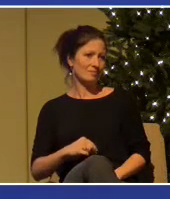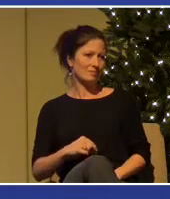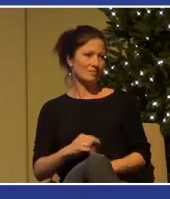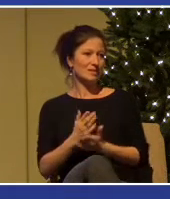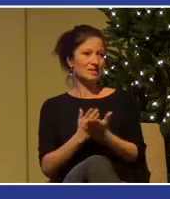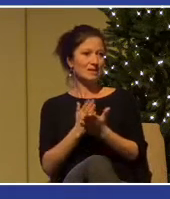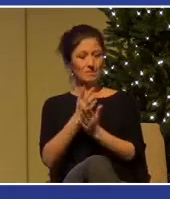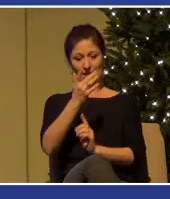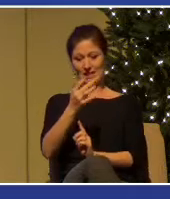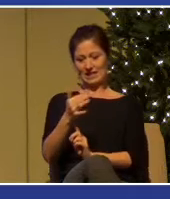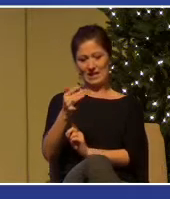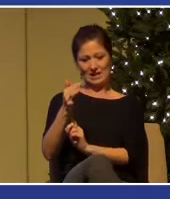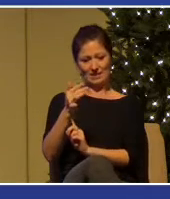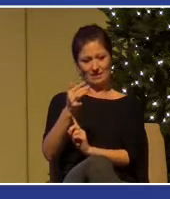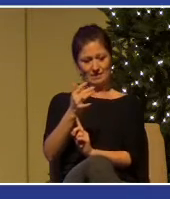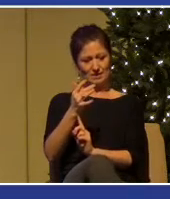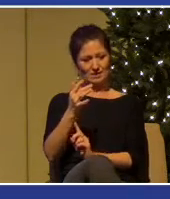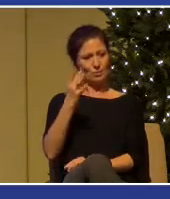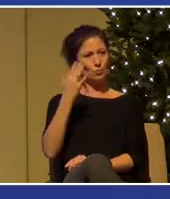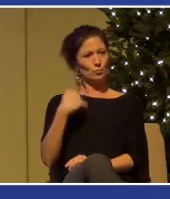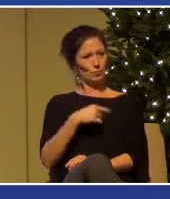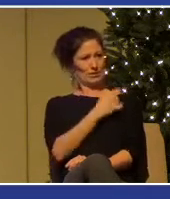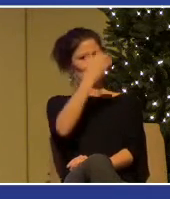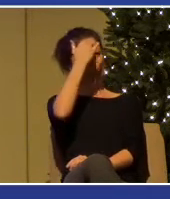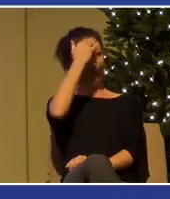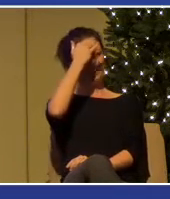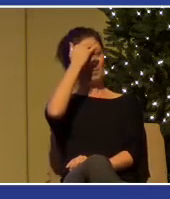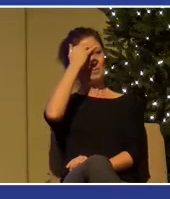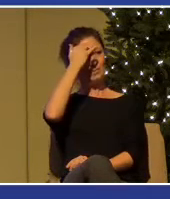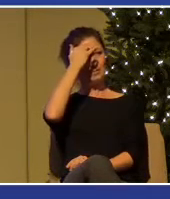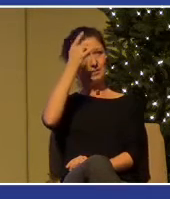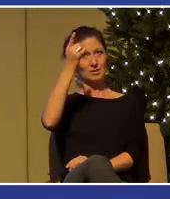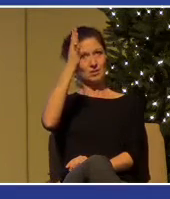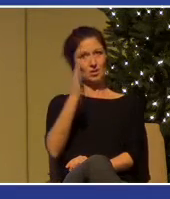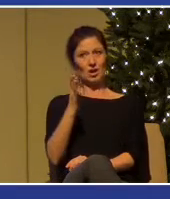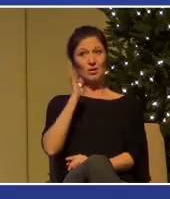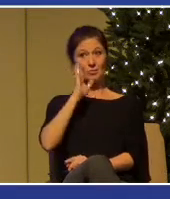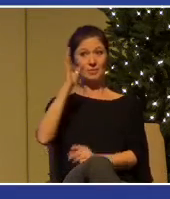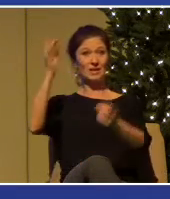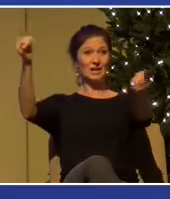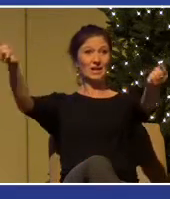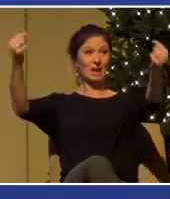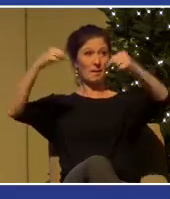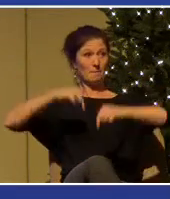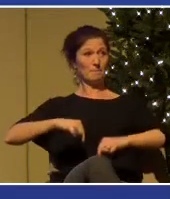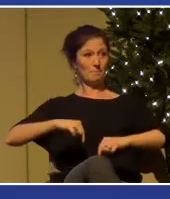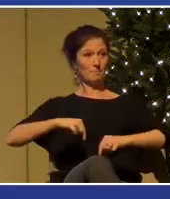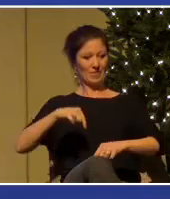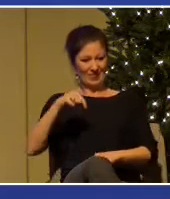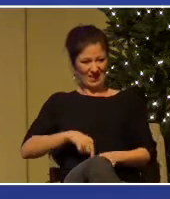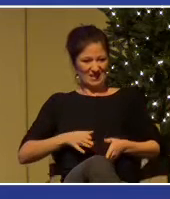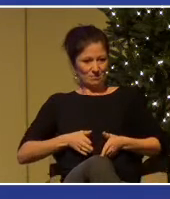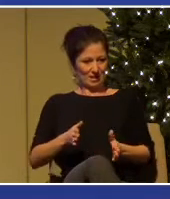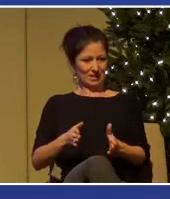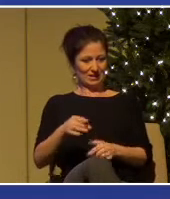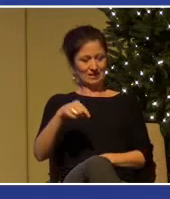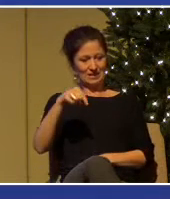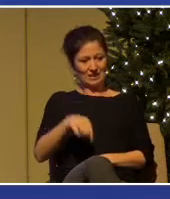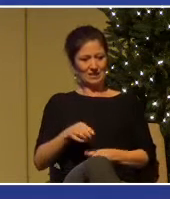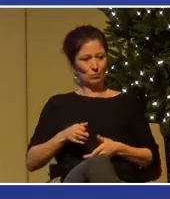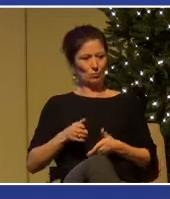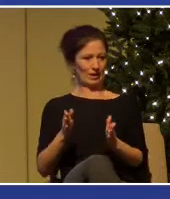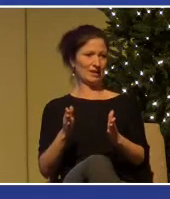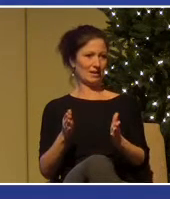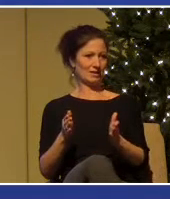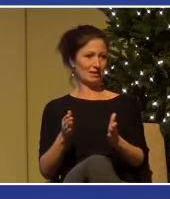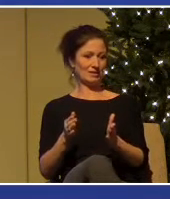has come and where we know God to be the God who comes in this place, in this way, in this area.